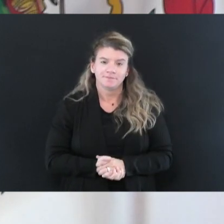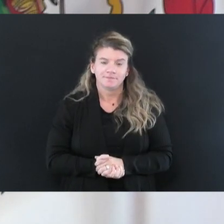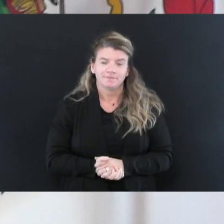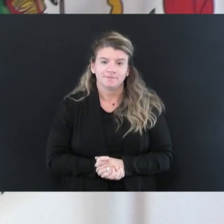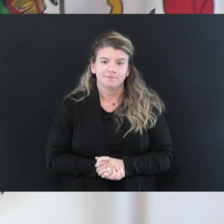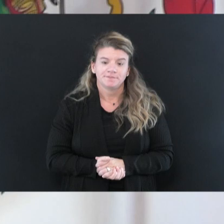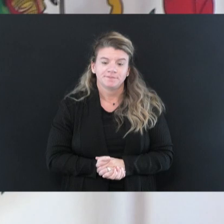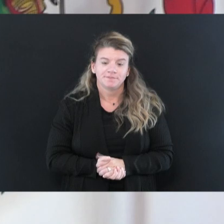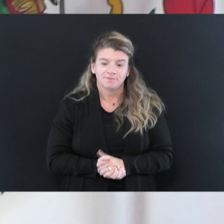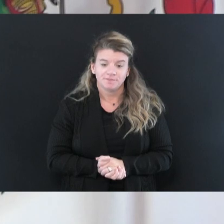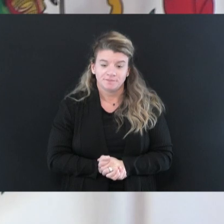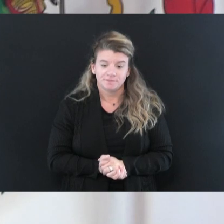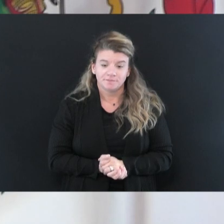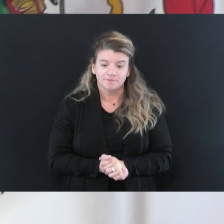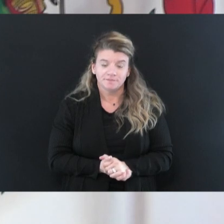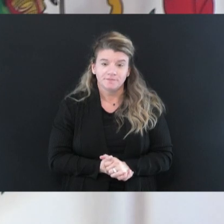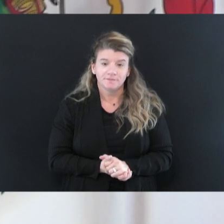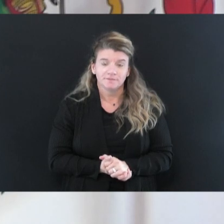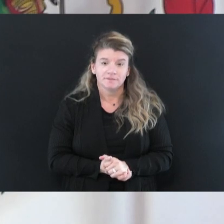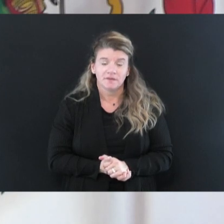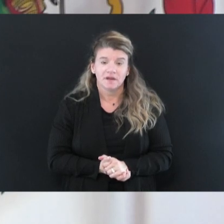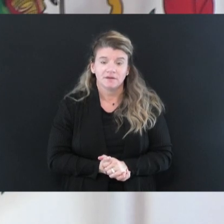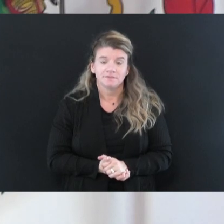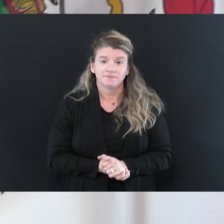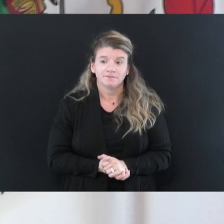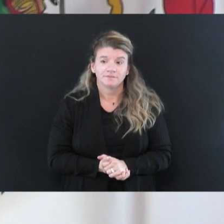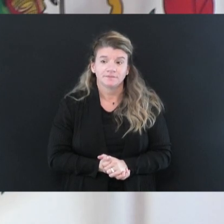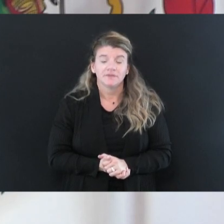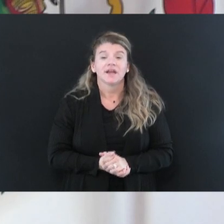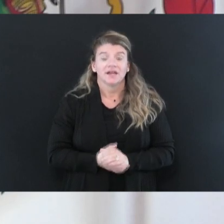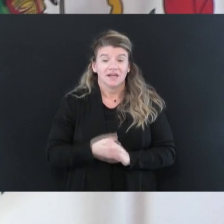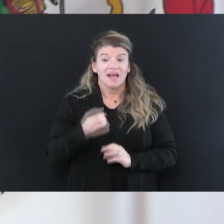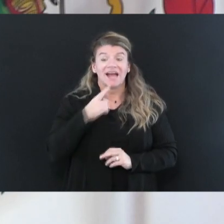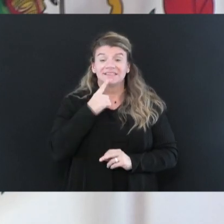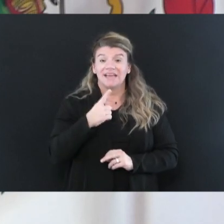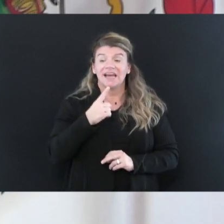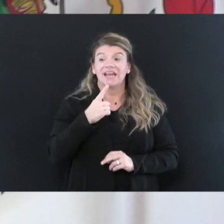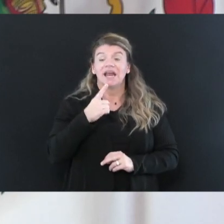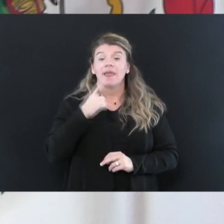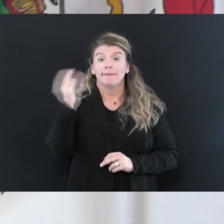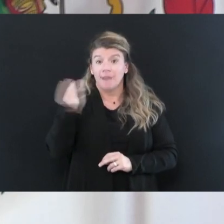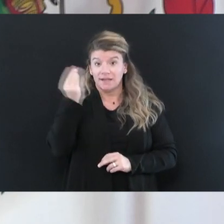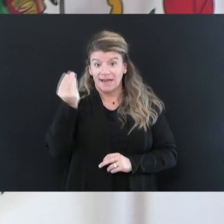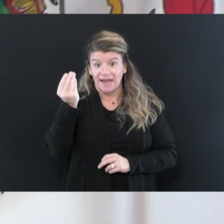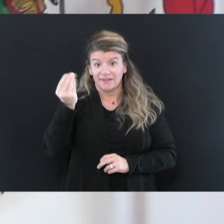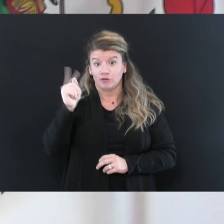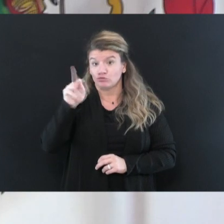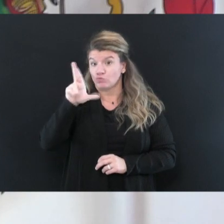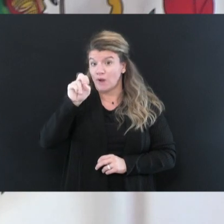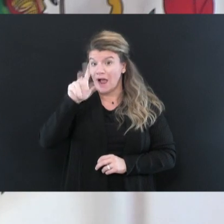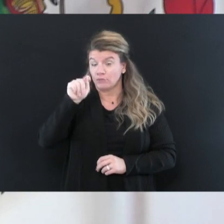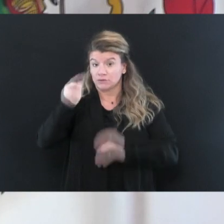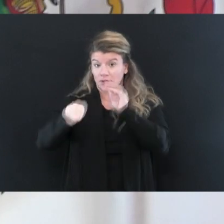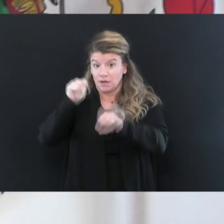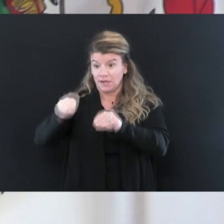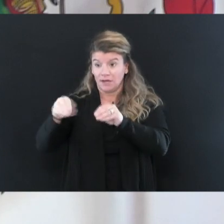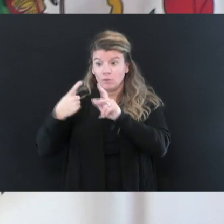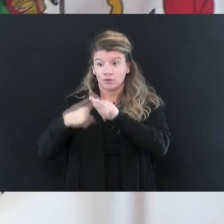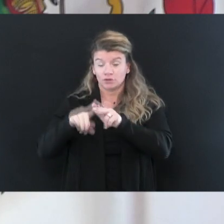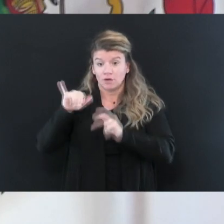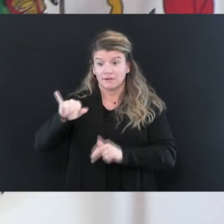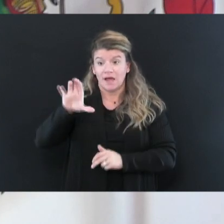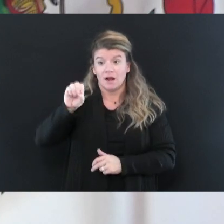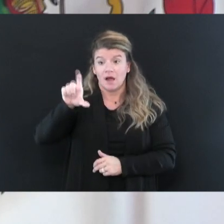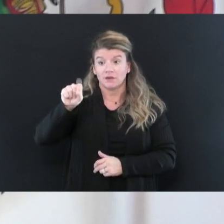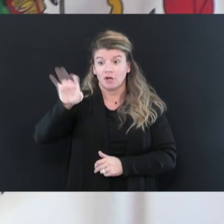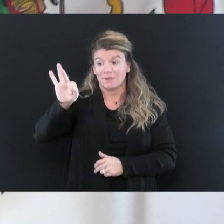On Saturday, I said, our trout stockings will begin on Monday. October the 19th is a special day to me.